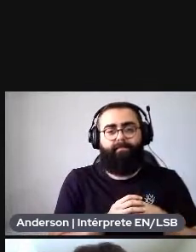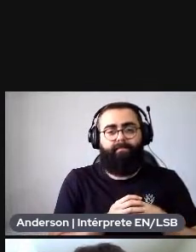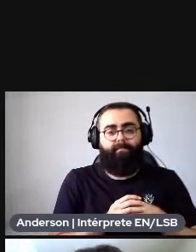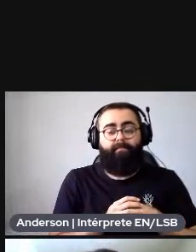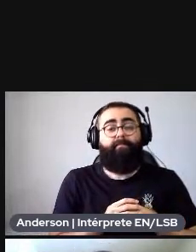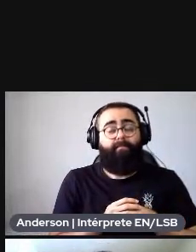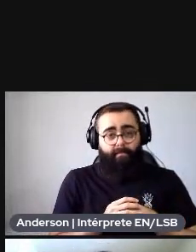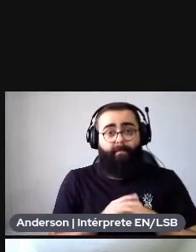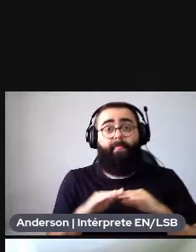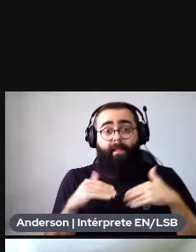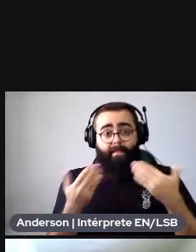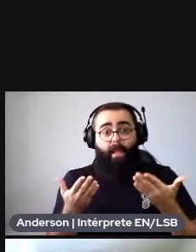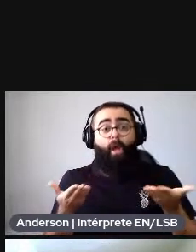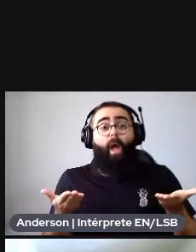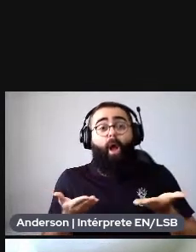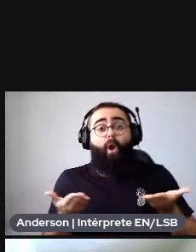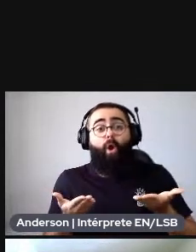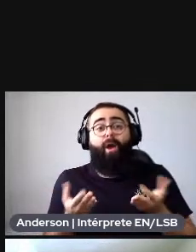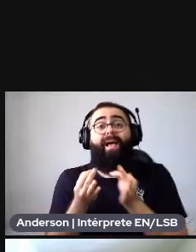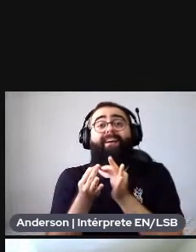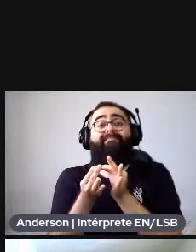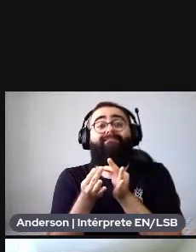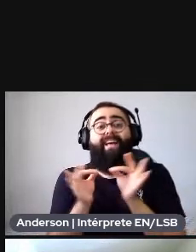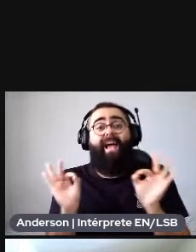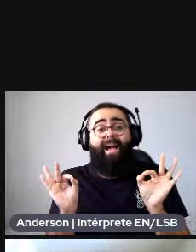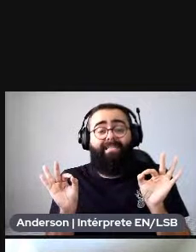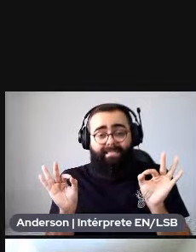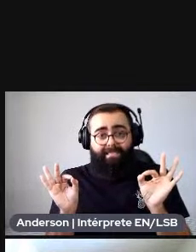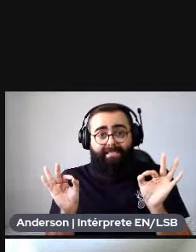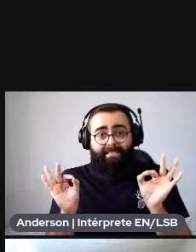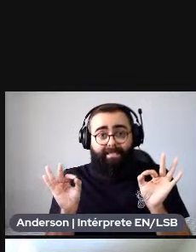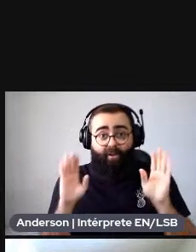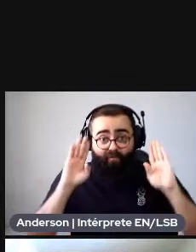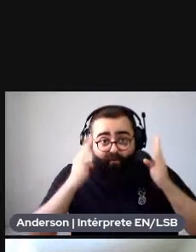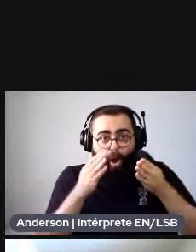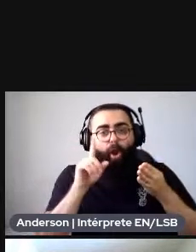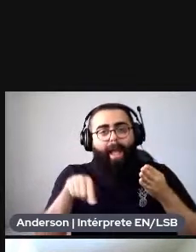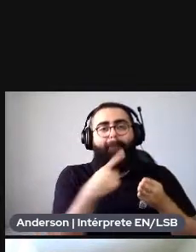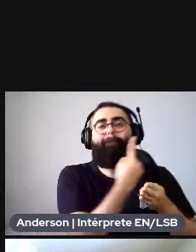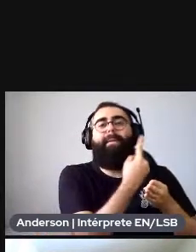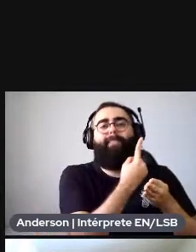now, the focal clause is the first part.